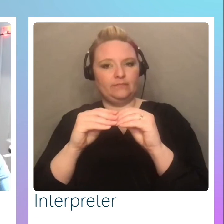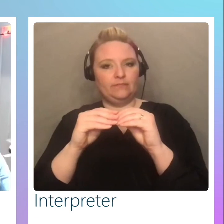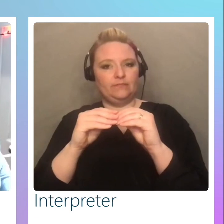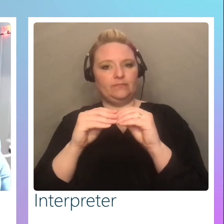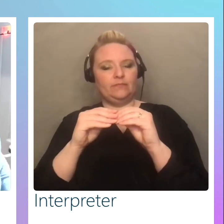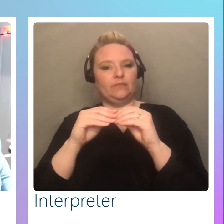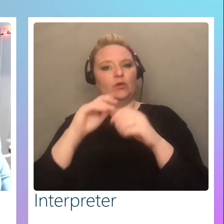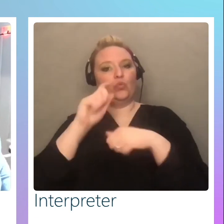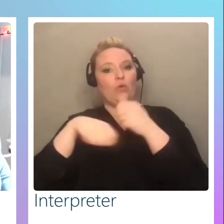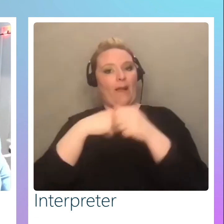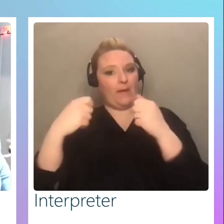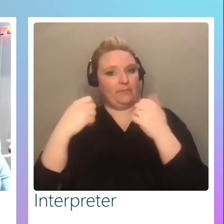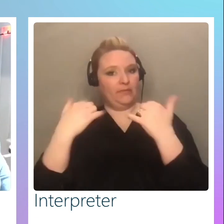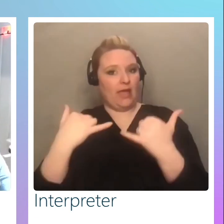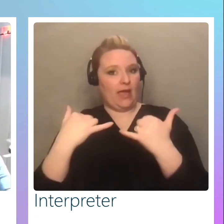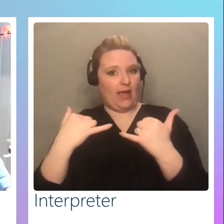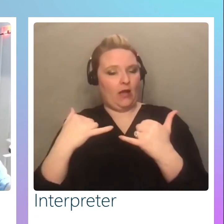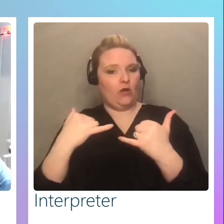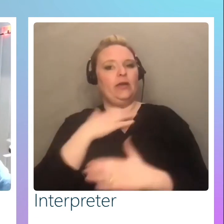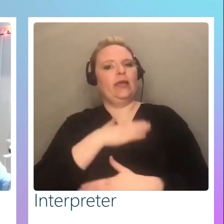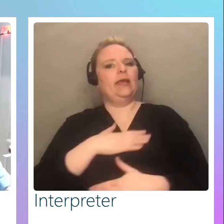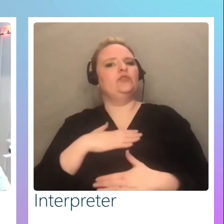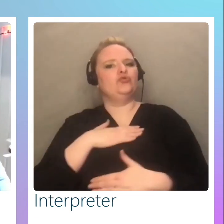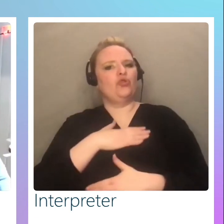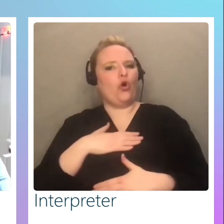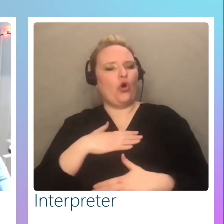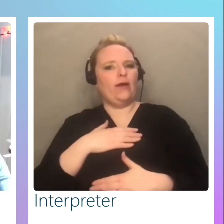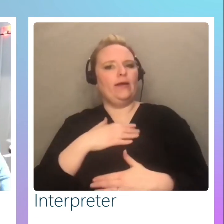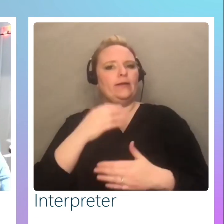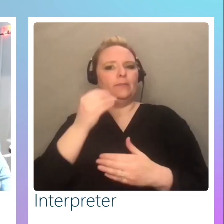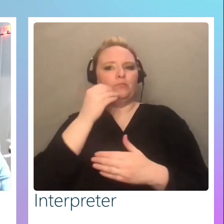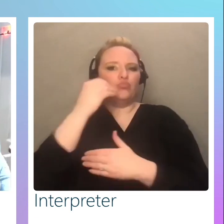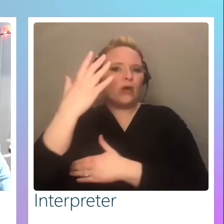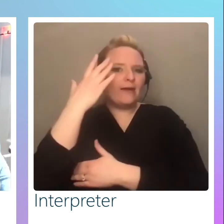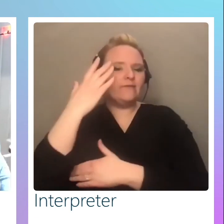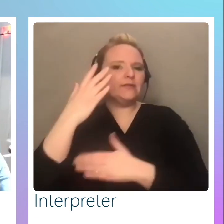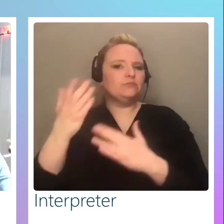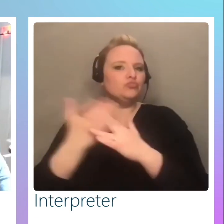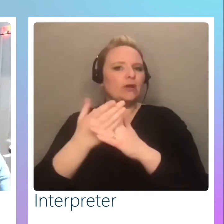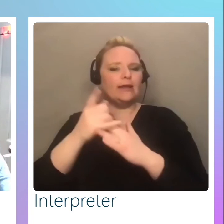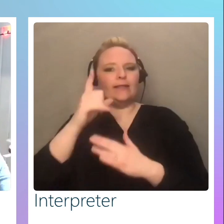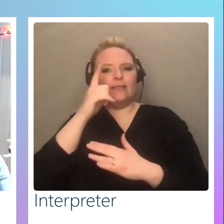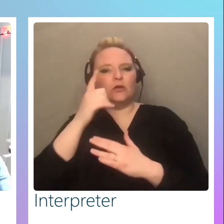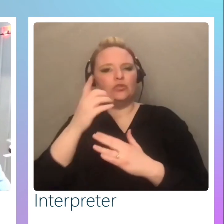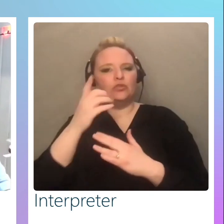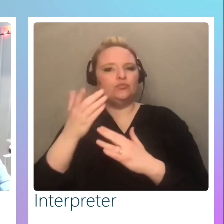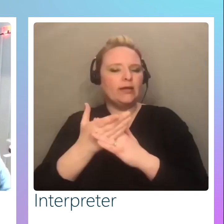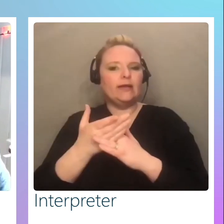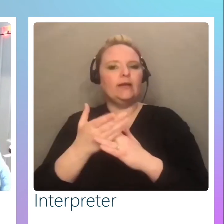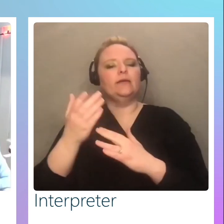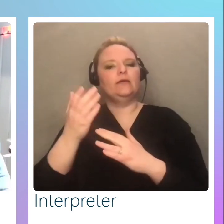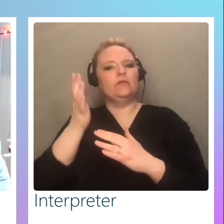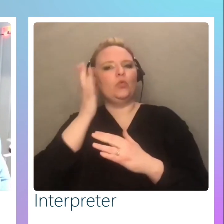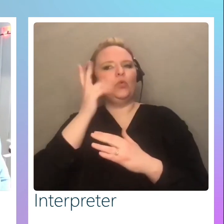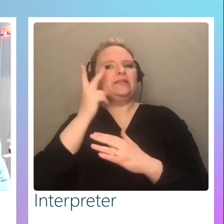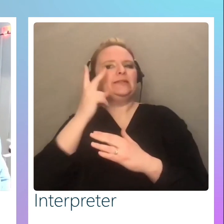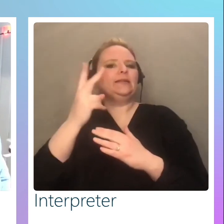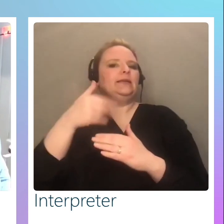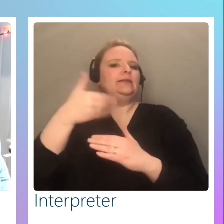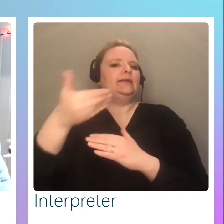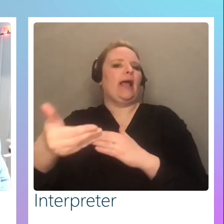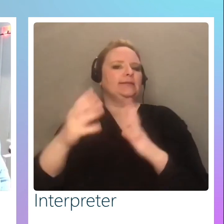We're wrapping up here, so please enjoy what may be a breakfast or lunch break, depending on where you are in the world. And we'll see you at the next